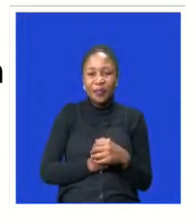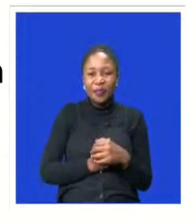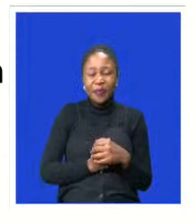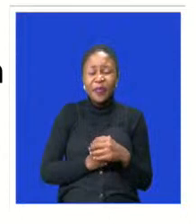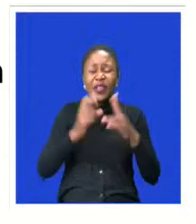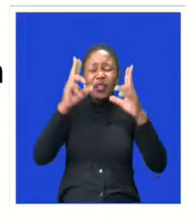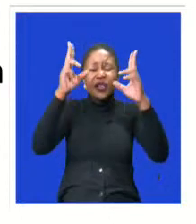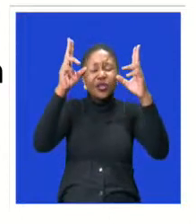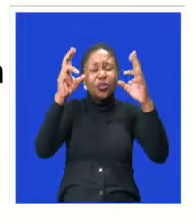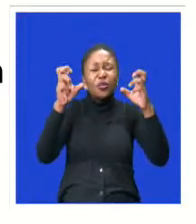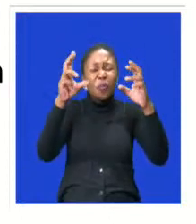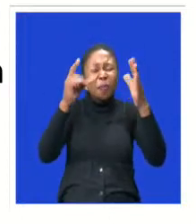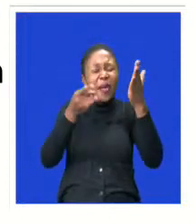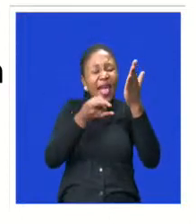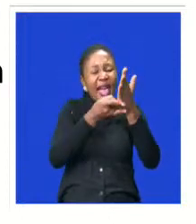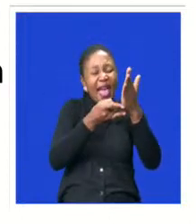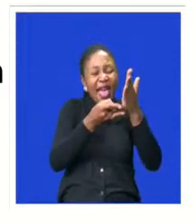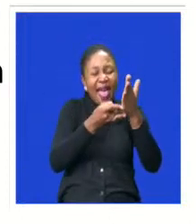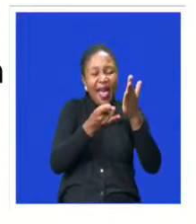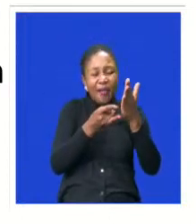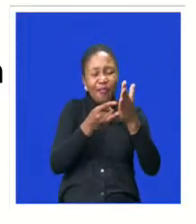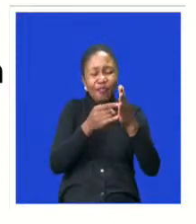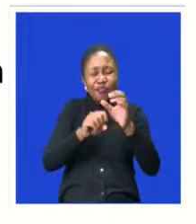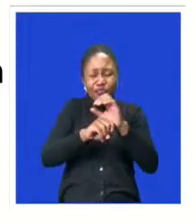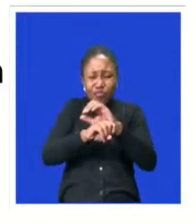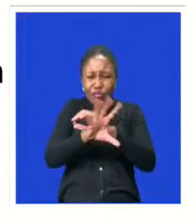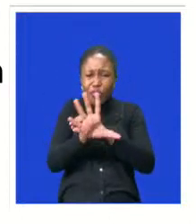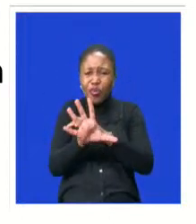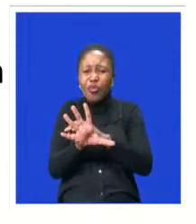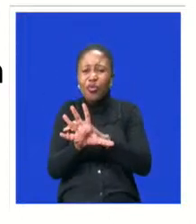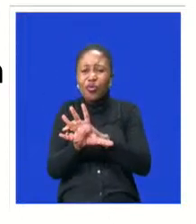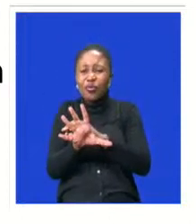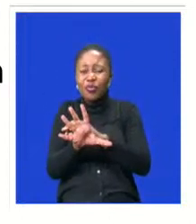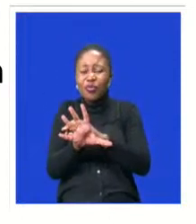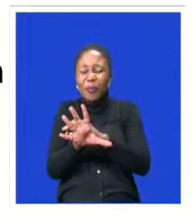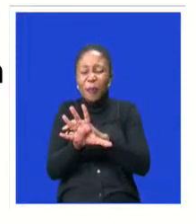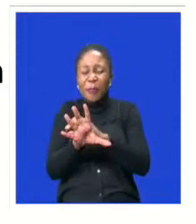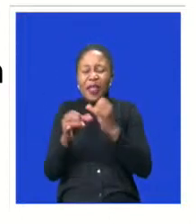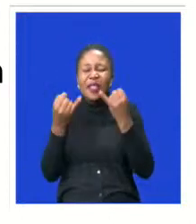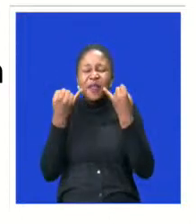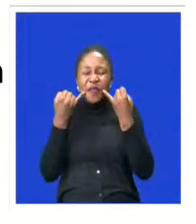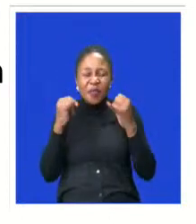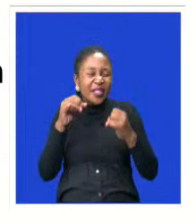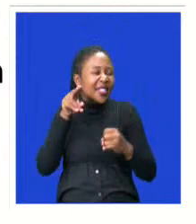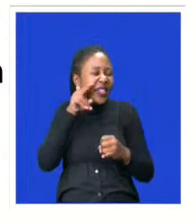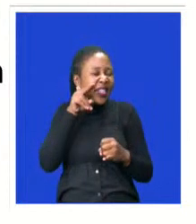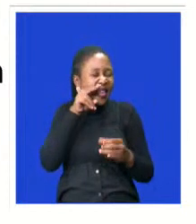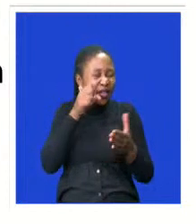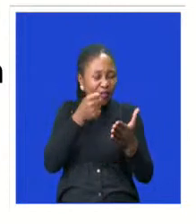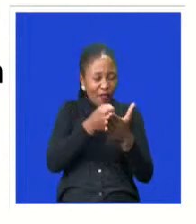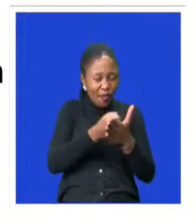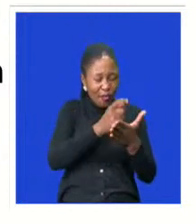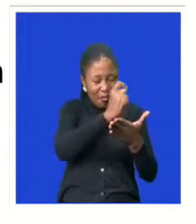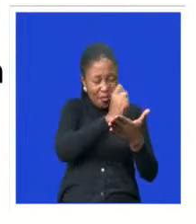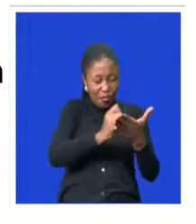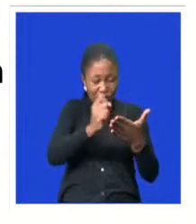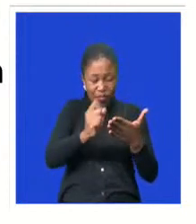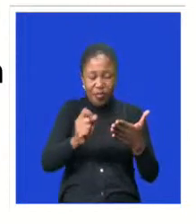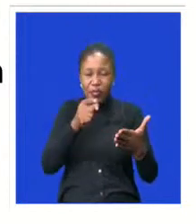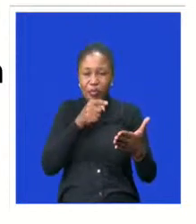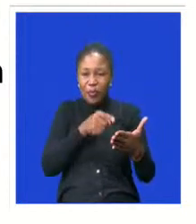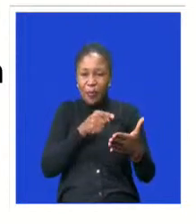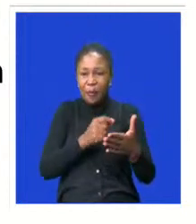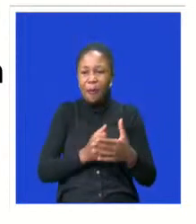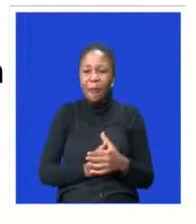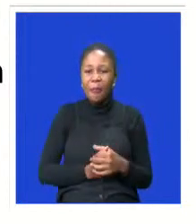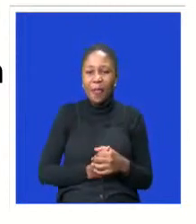to convey to the reader. So, to give information or detail about a particular event. So